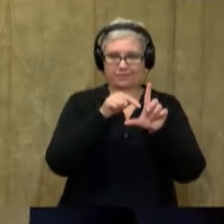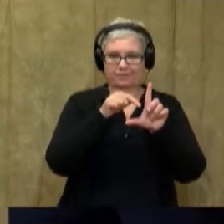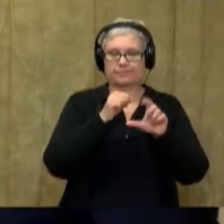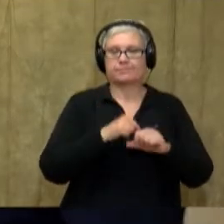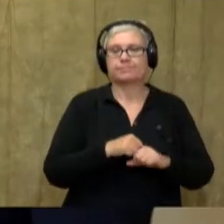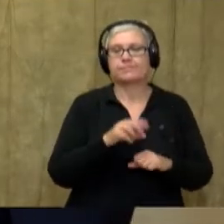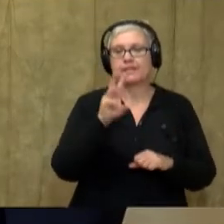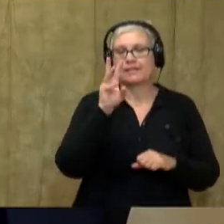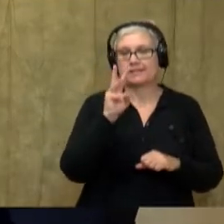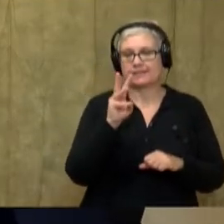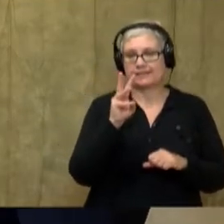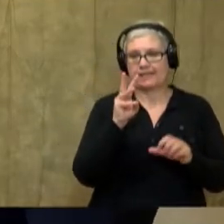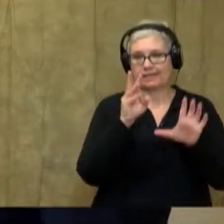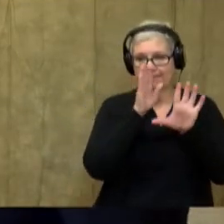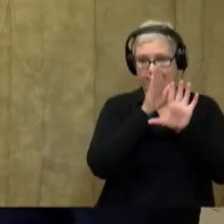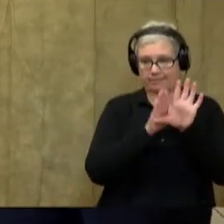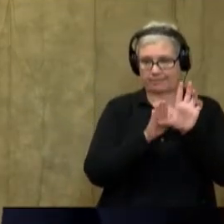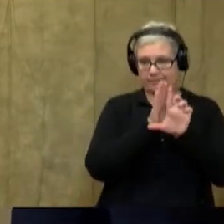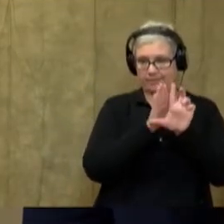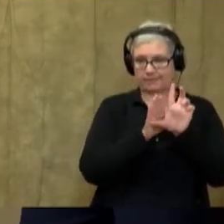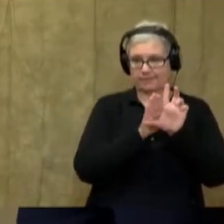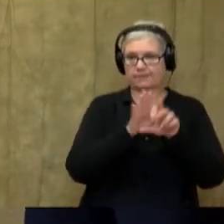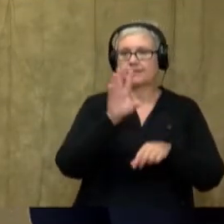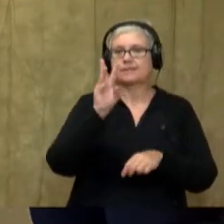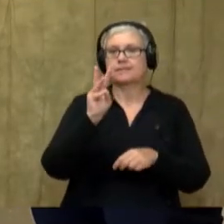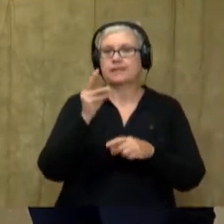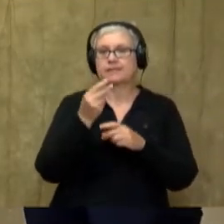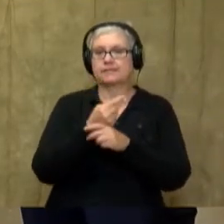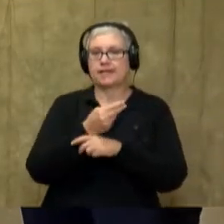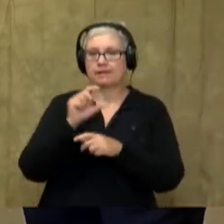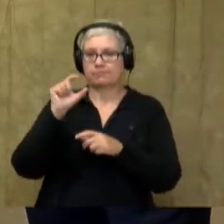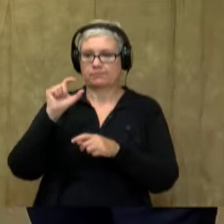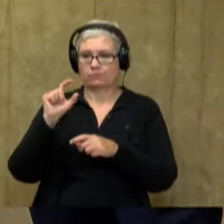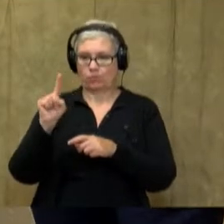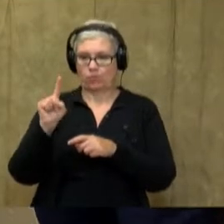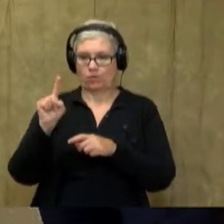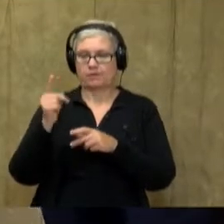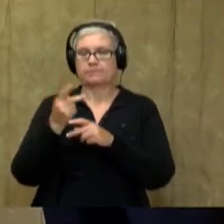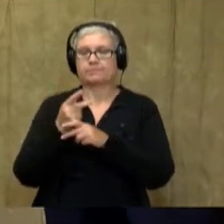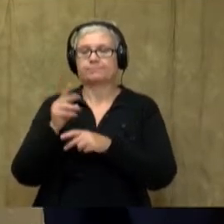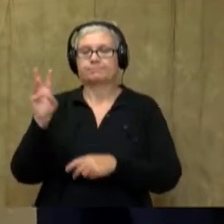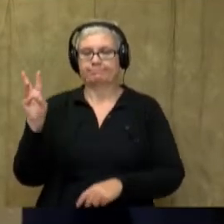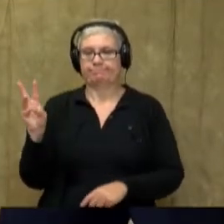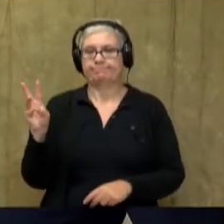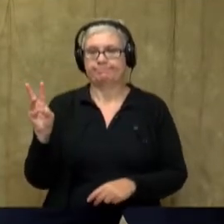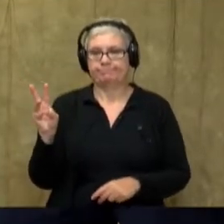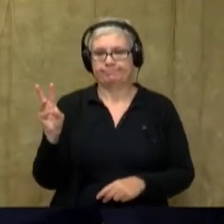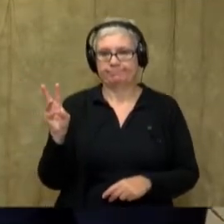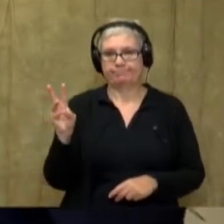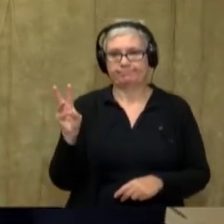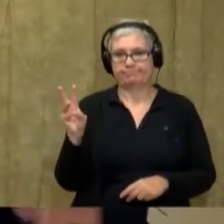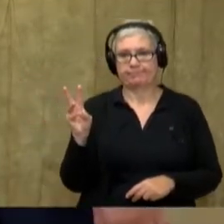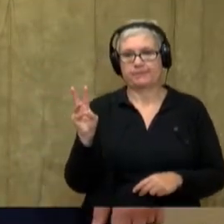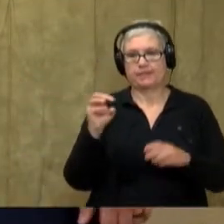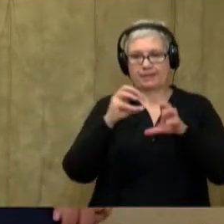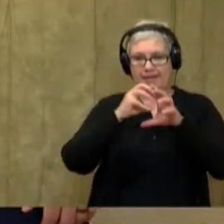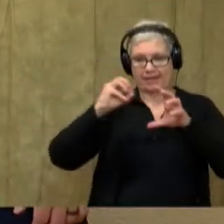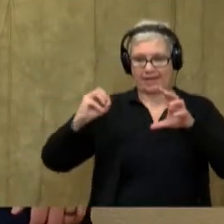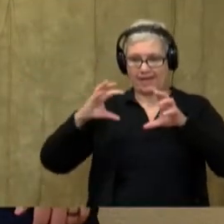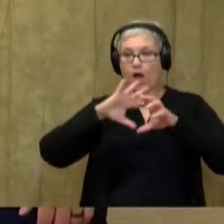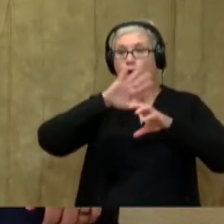faces on a cube, I'm going to have 6 of these smaller cubes with 1 face painted. And then when I remove all of